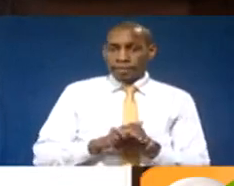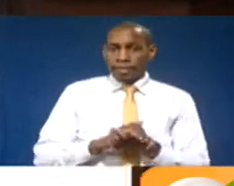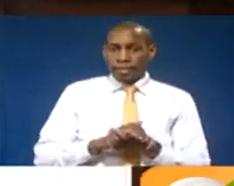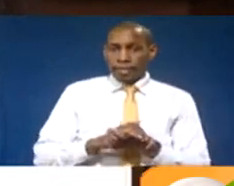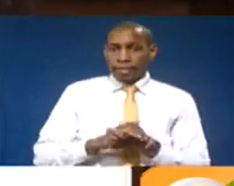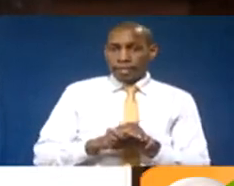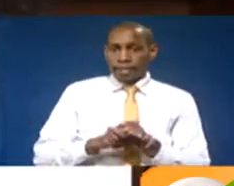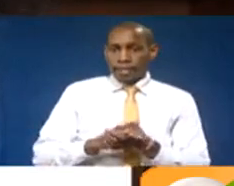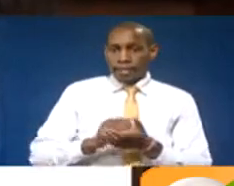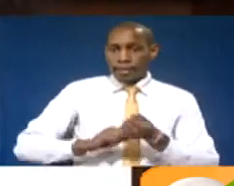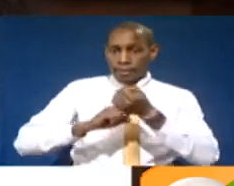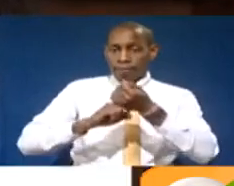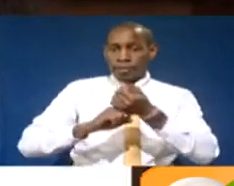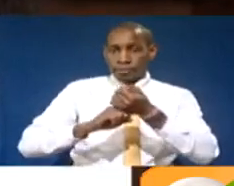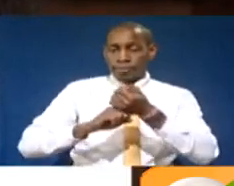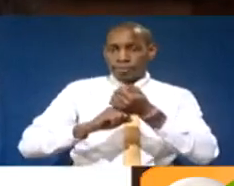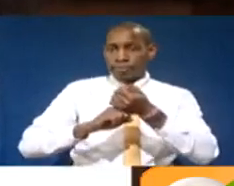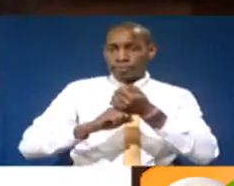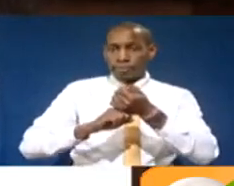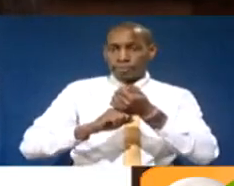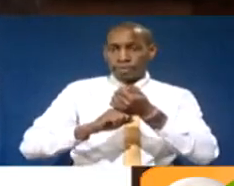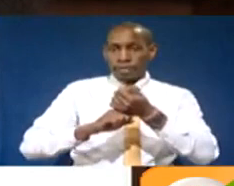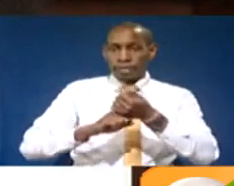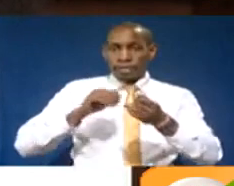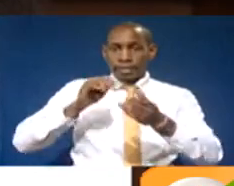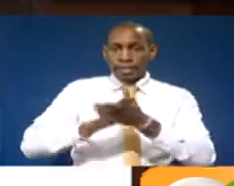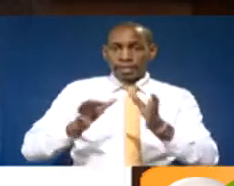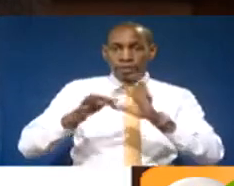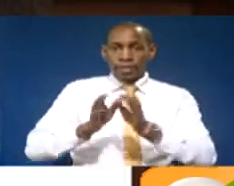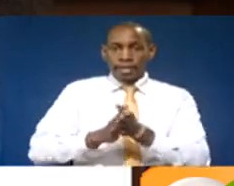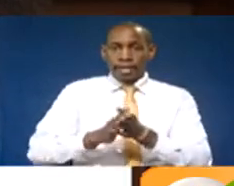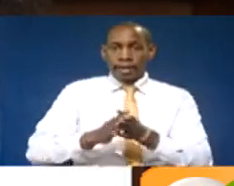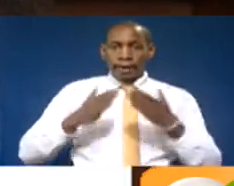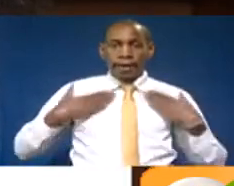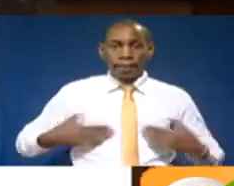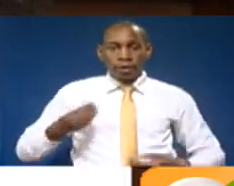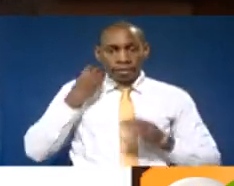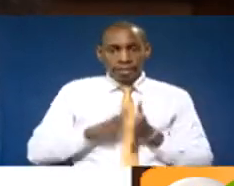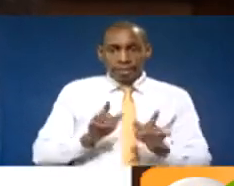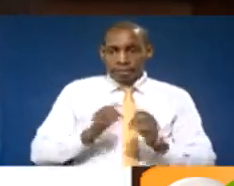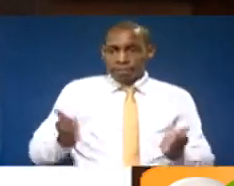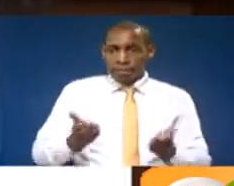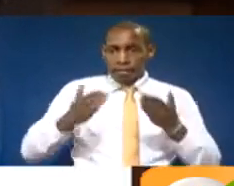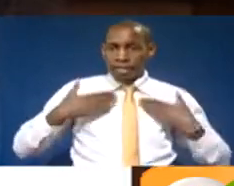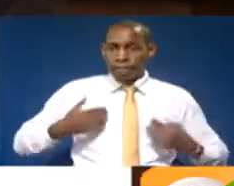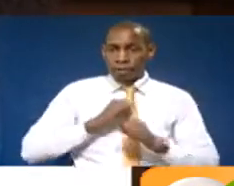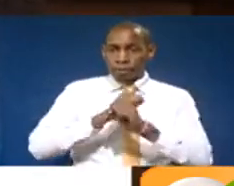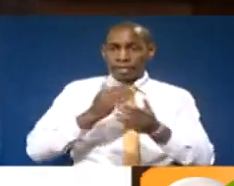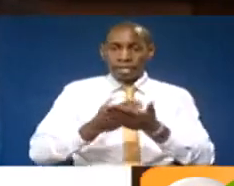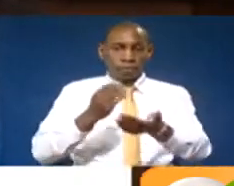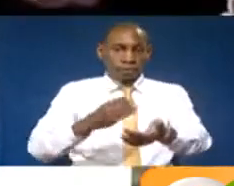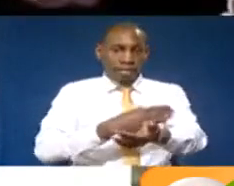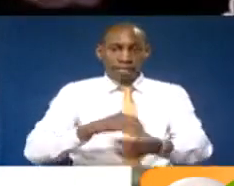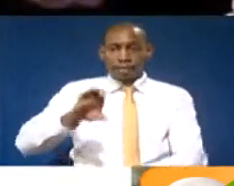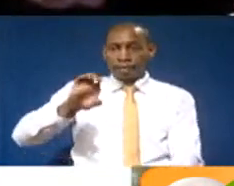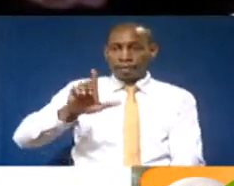checkpoint inhibitors, they come into the patient's body and stimulate the immune system to fight the cancer